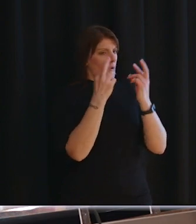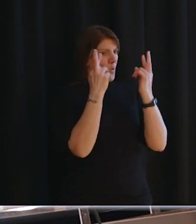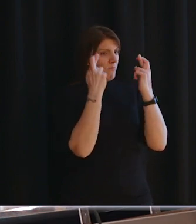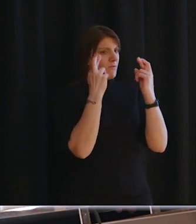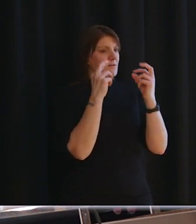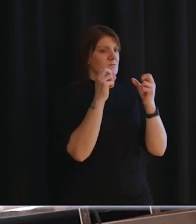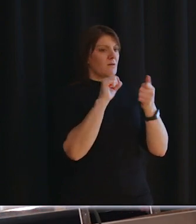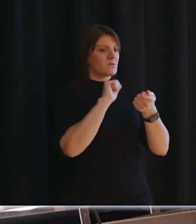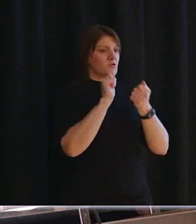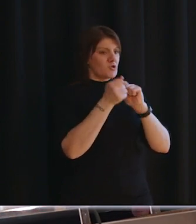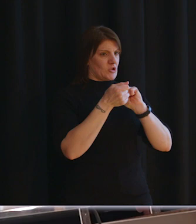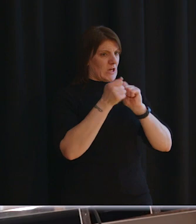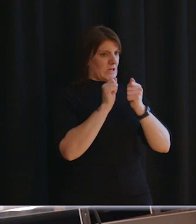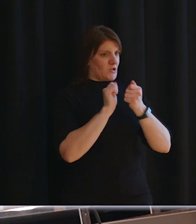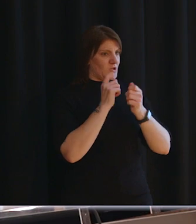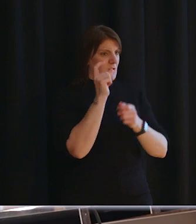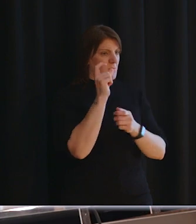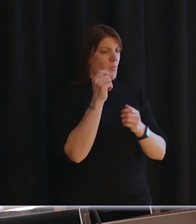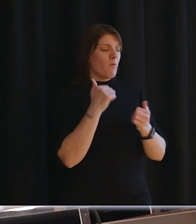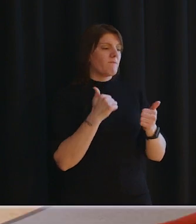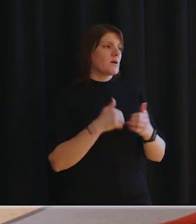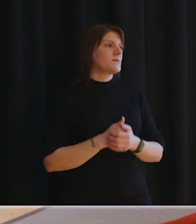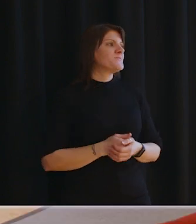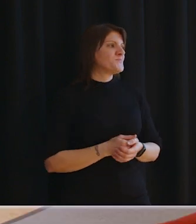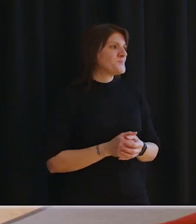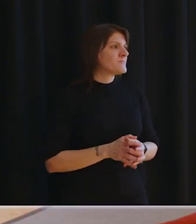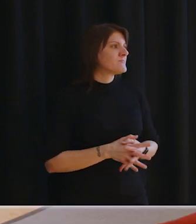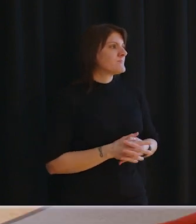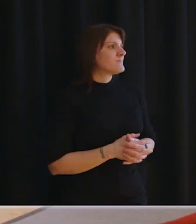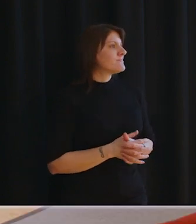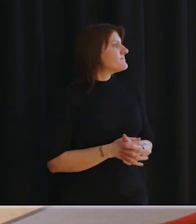more, which is super.